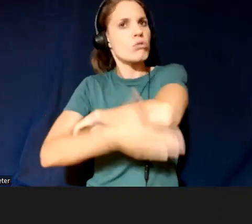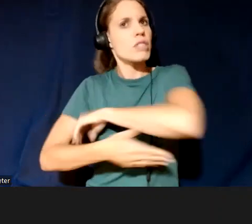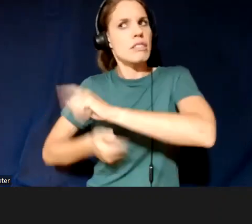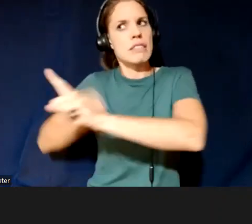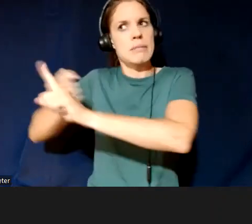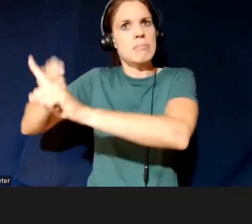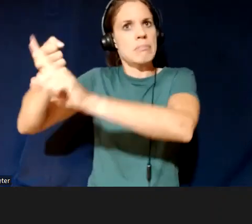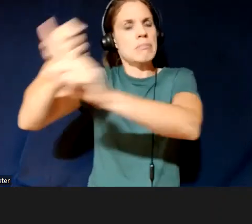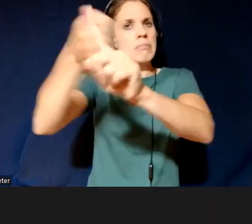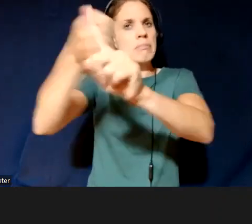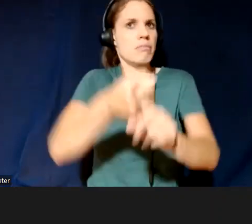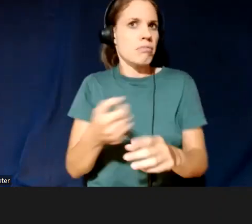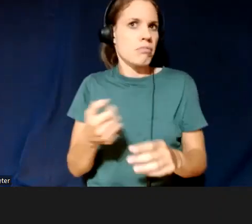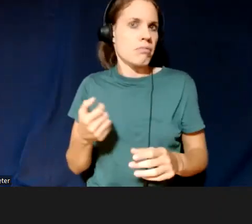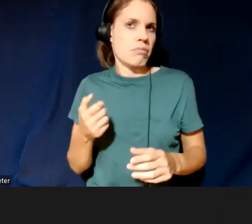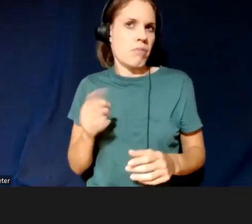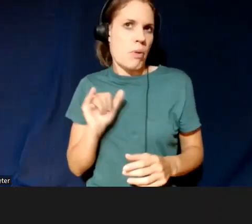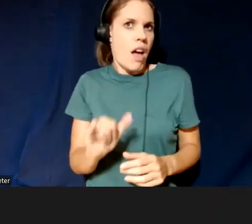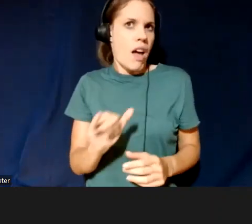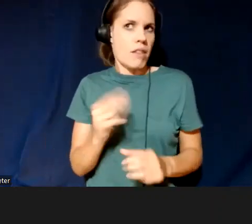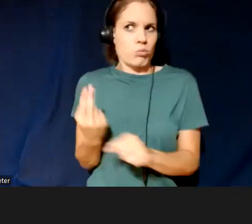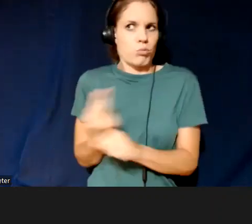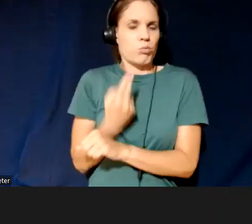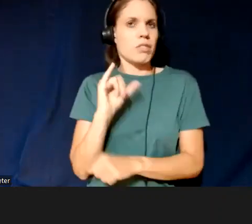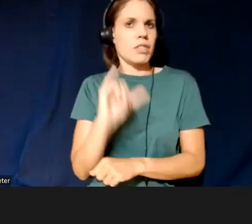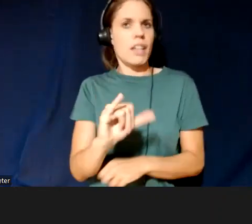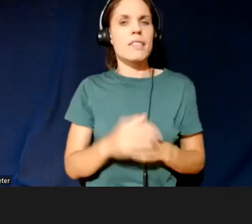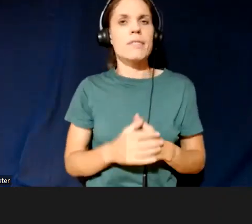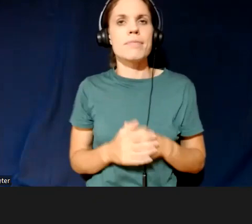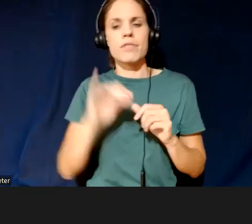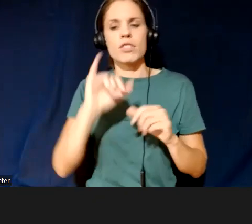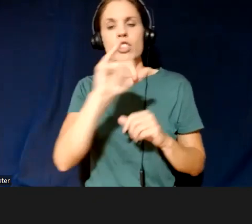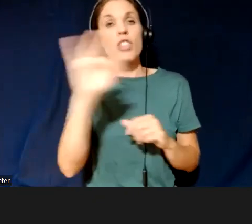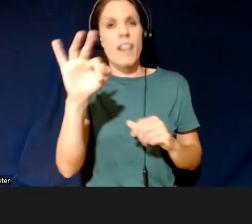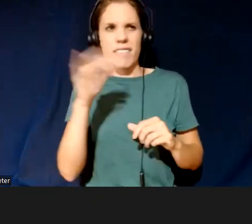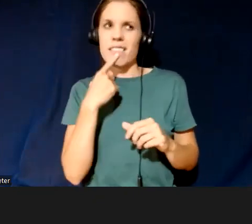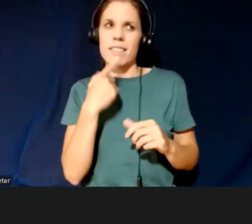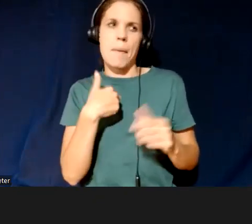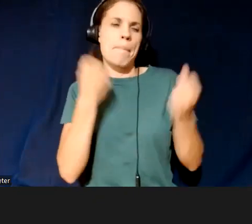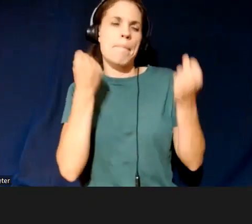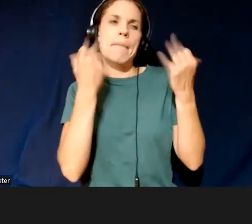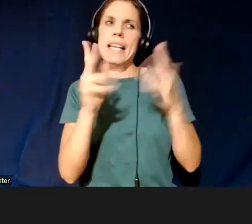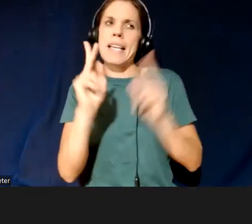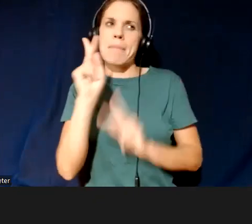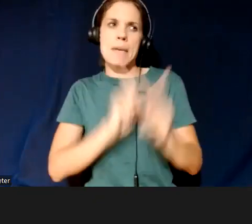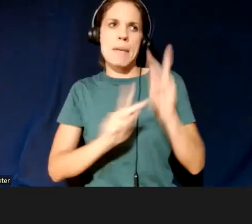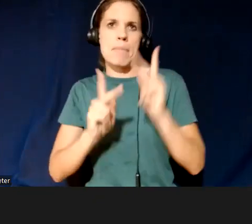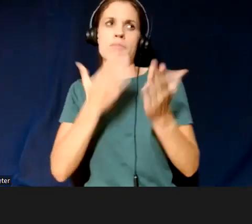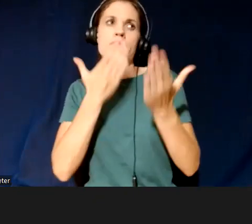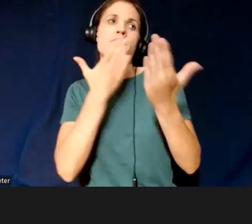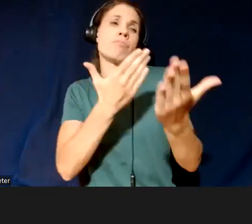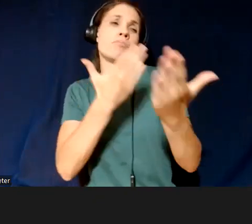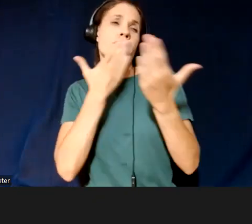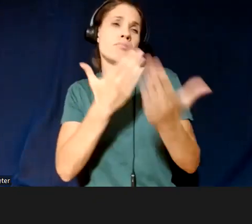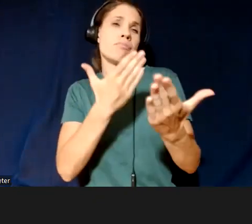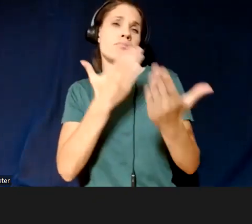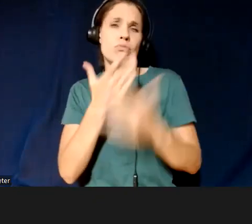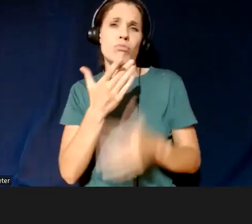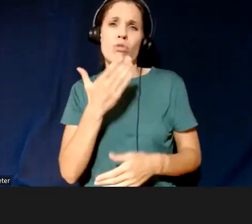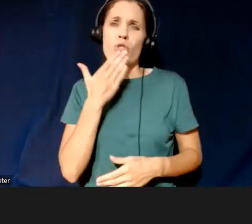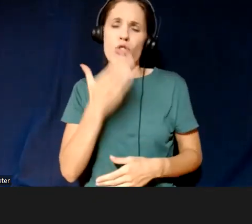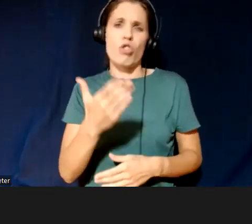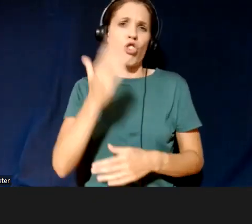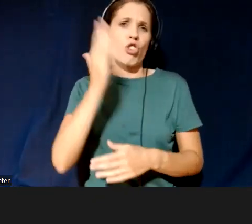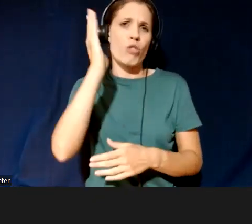So yes. That's great. So again, and there's lots of folks here thanking you for a great and well presented